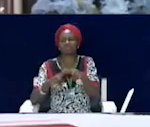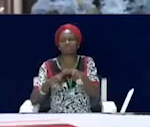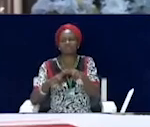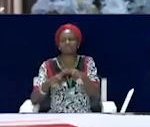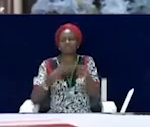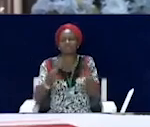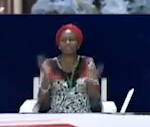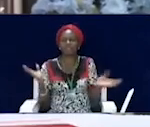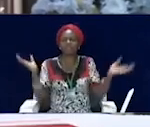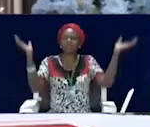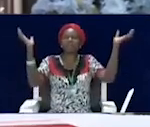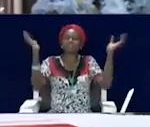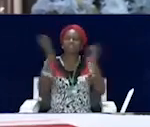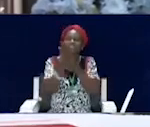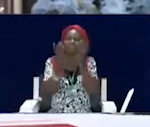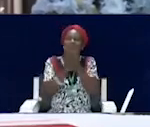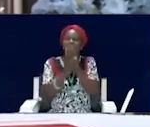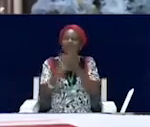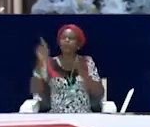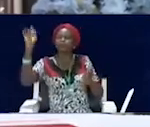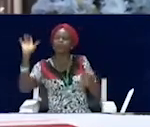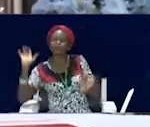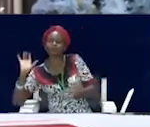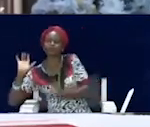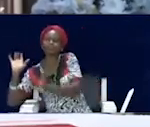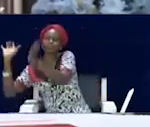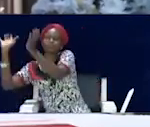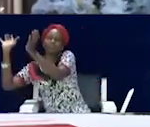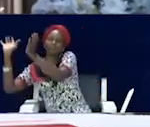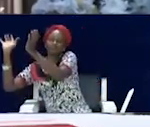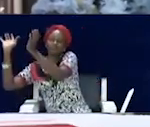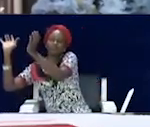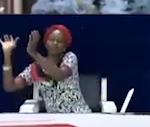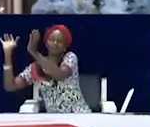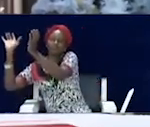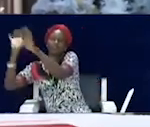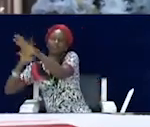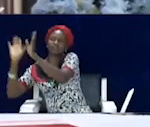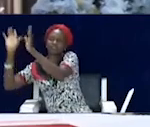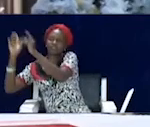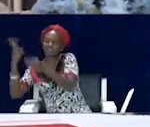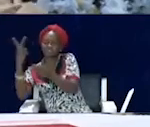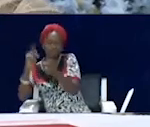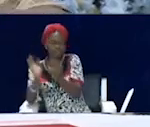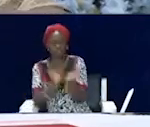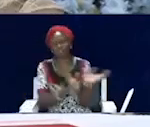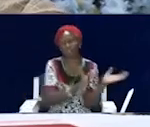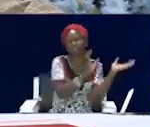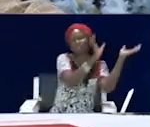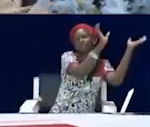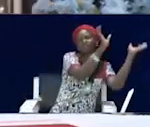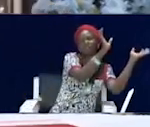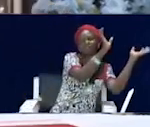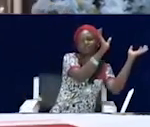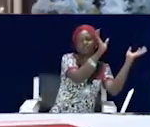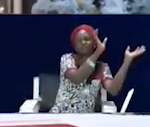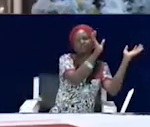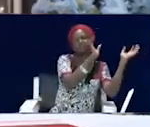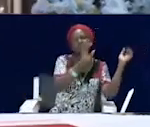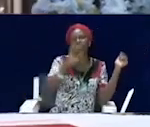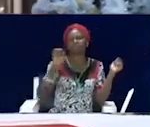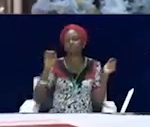and lifted his hands. One was carrying one hand on this side, the other was carrying another hand on the other